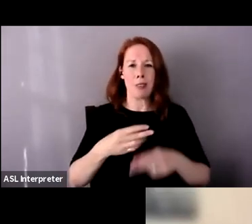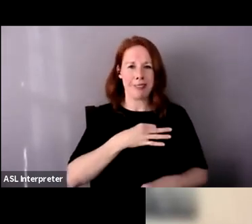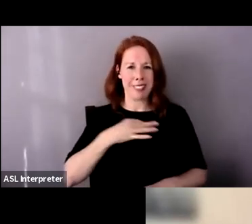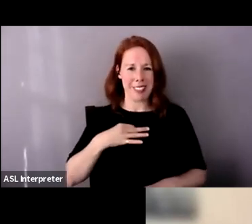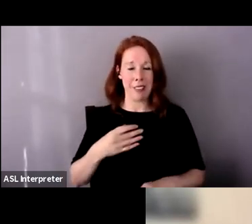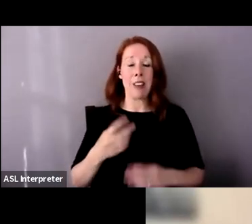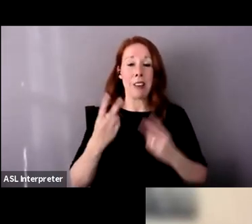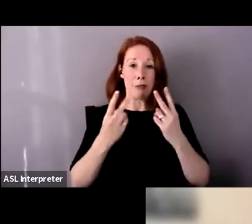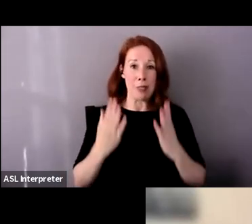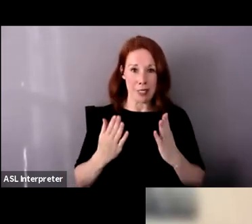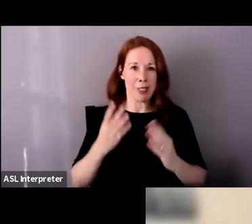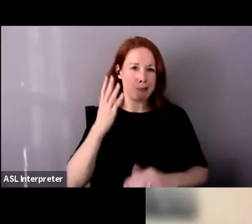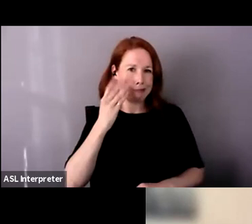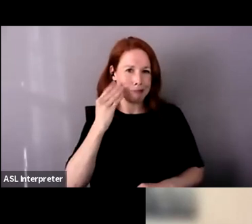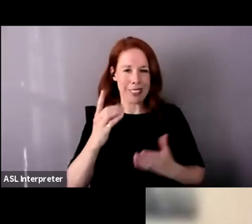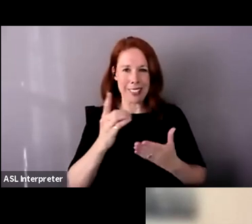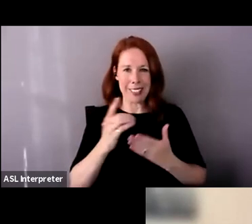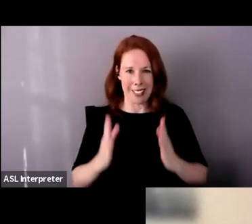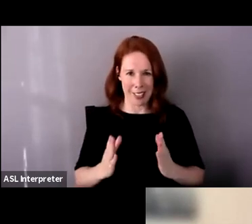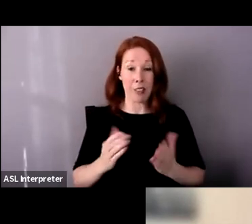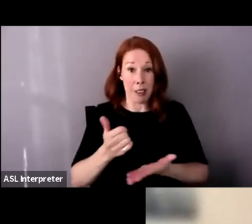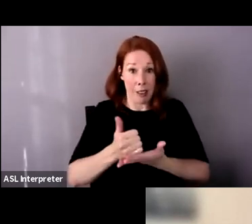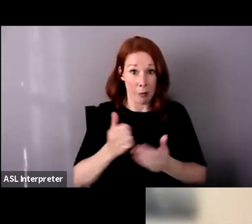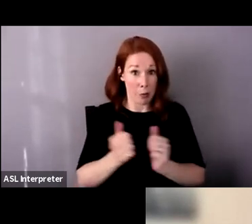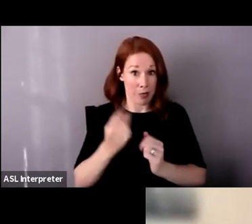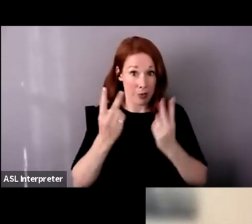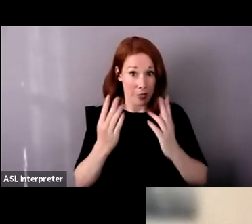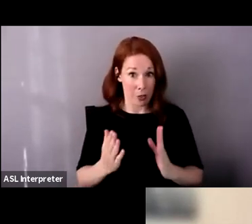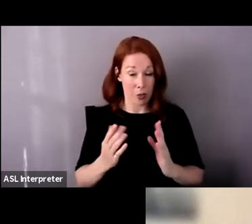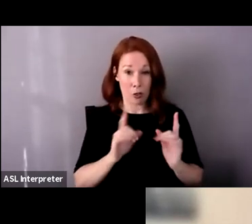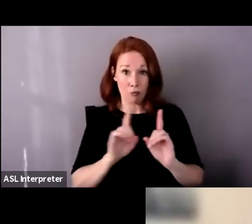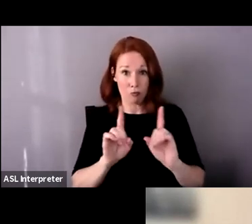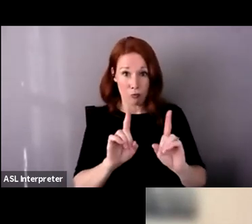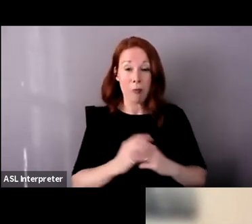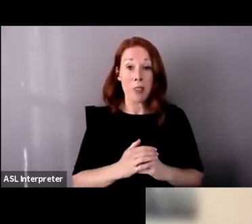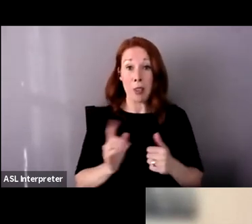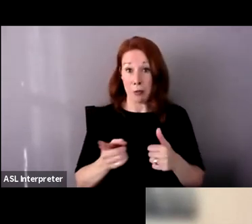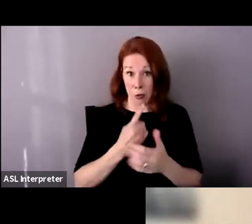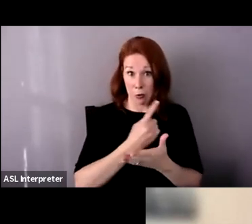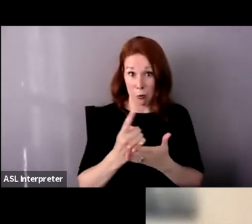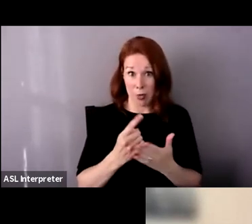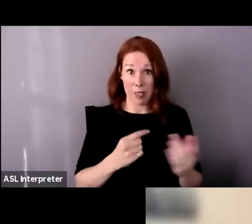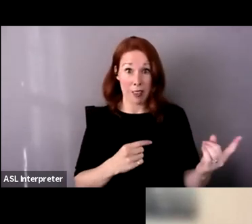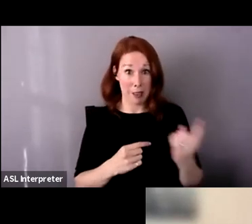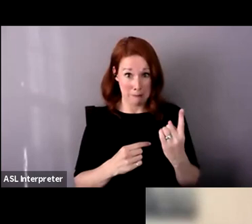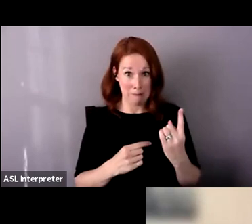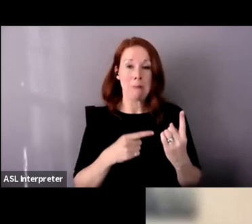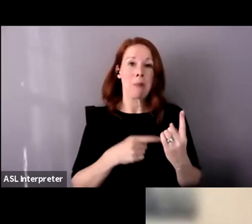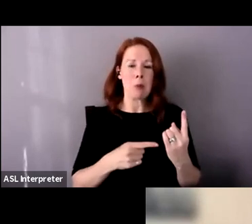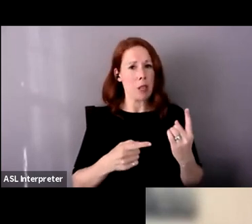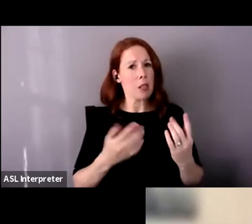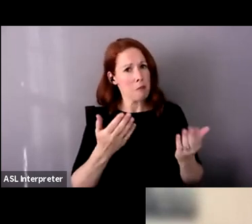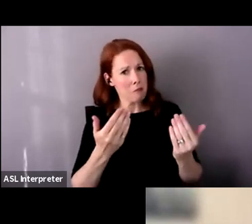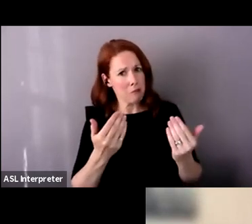experience designers. And on their first week of getting started, we invite them to visit the museum